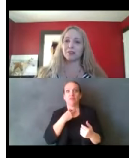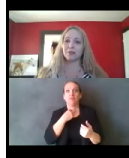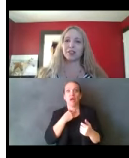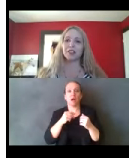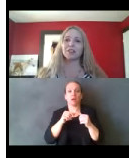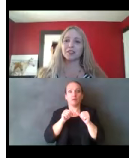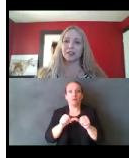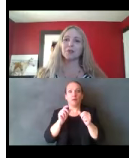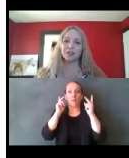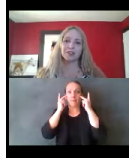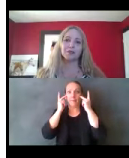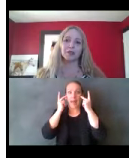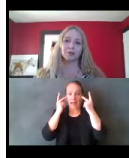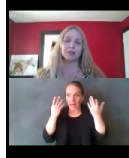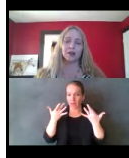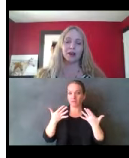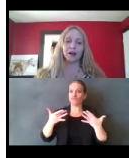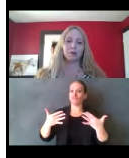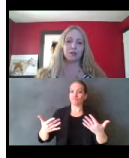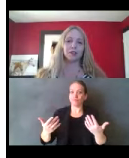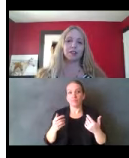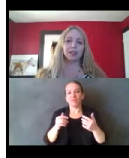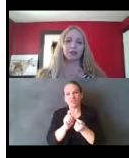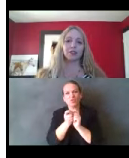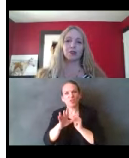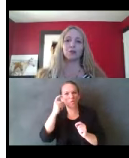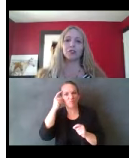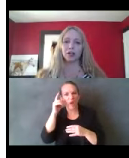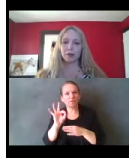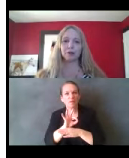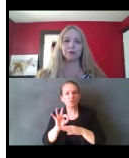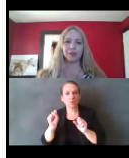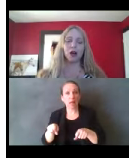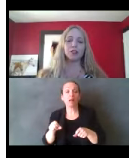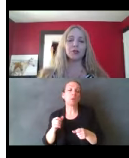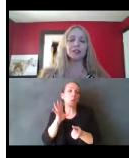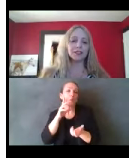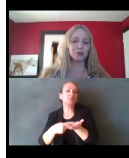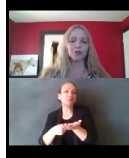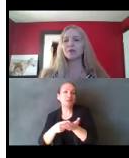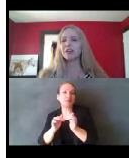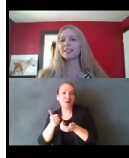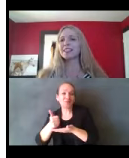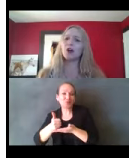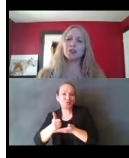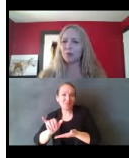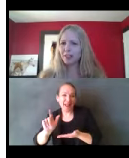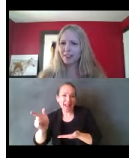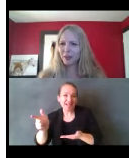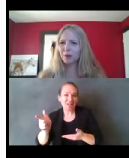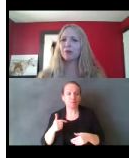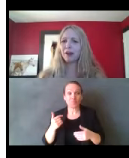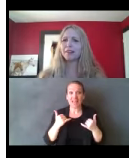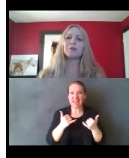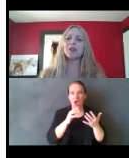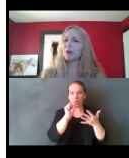can cause some brain changes and depression symptoms. So things that you can do, we'll talk about how we treat this. We're sort of saying all the depressing